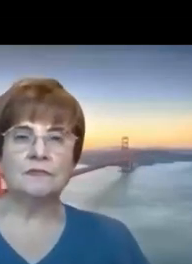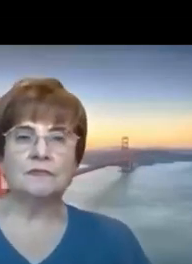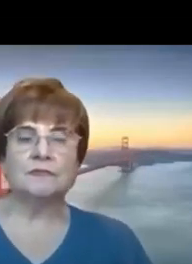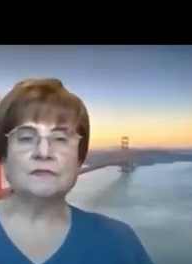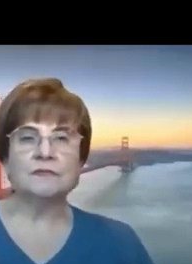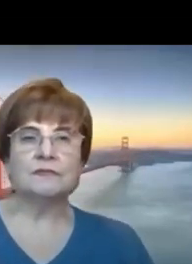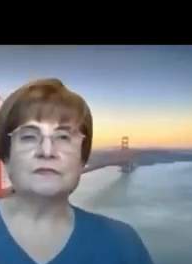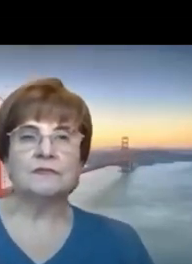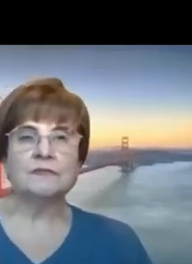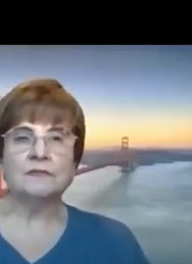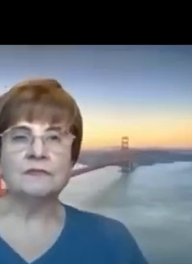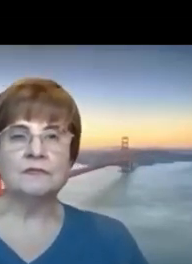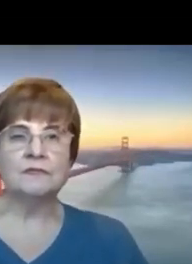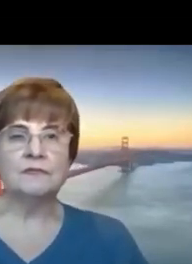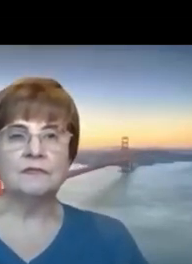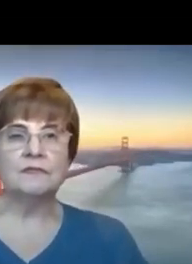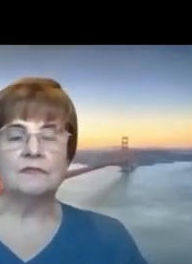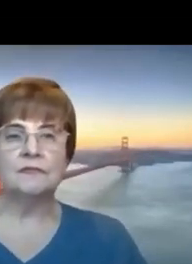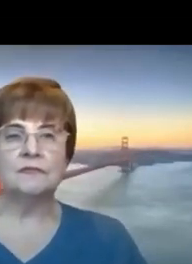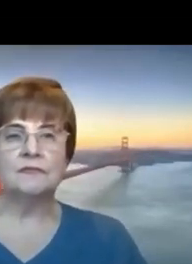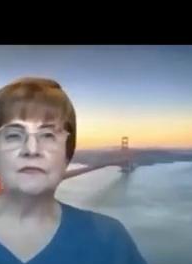are things that people don't think about, but